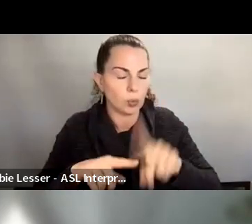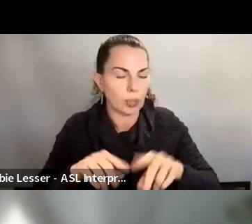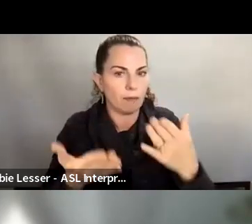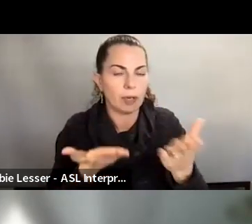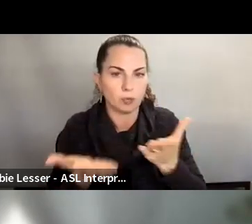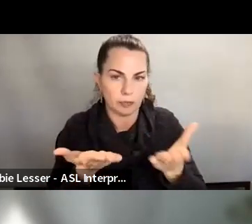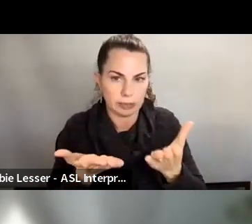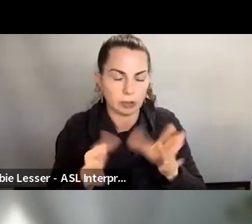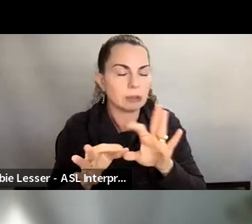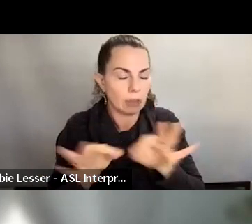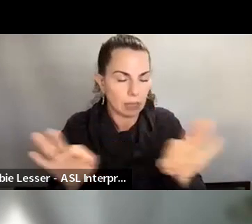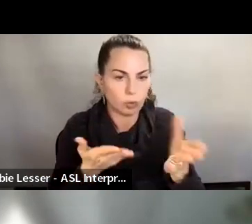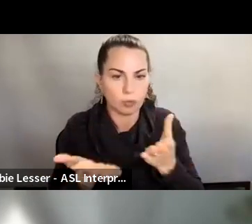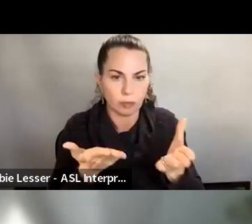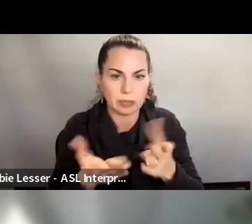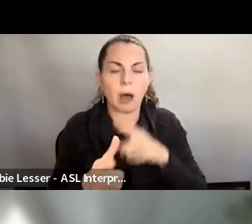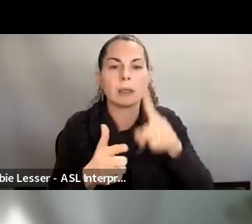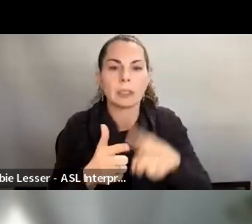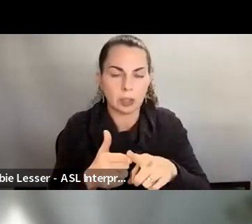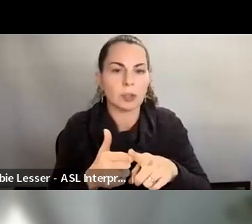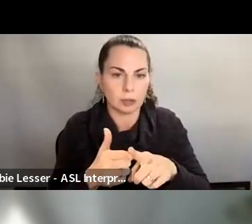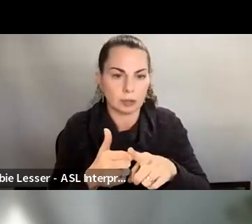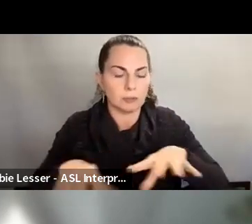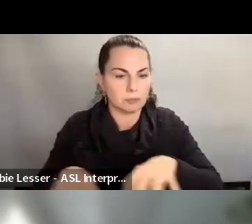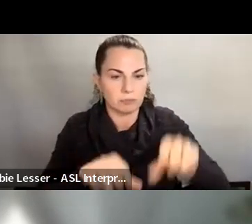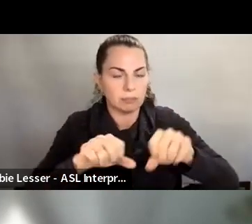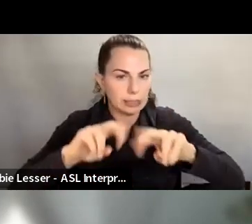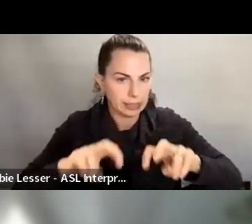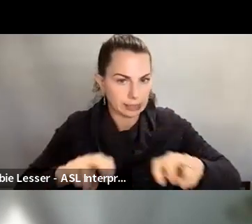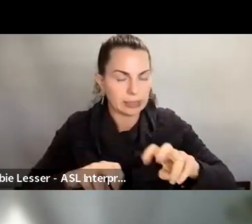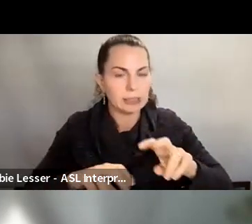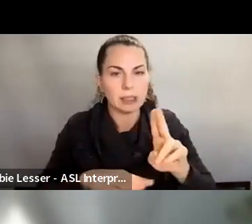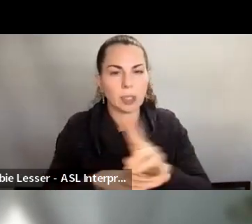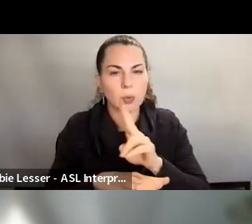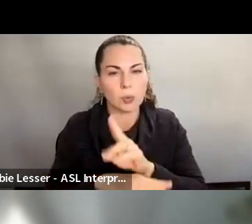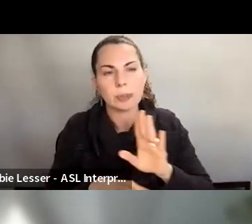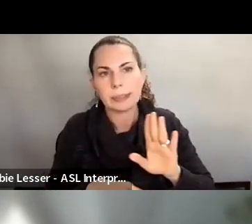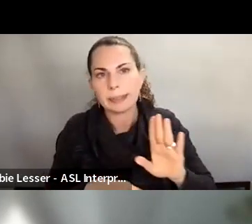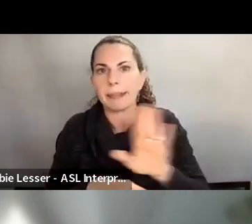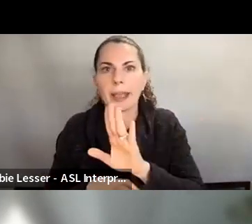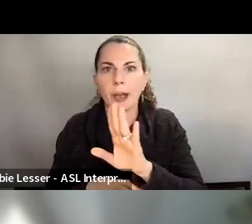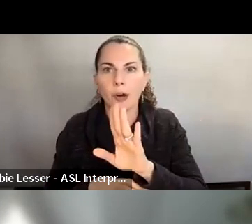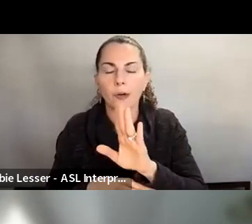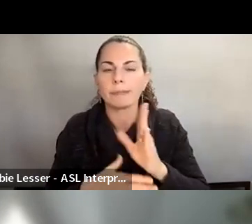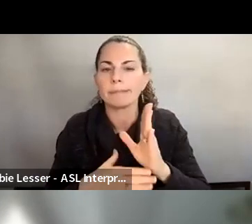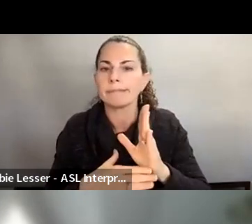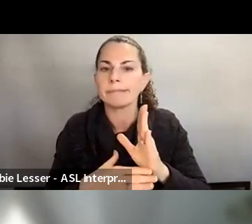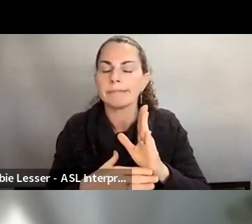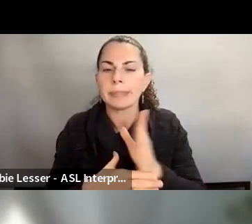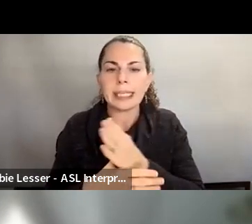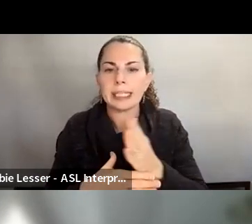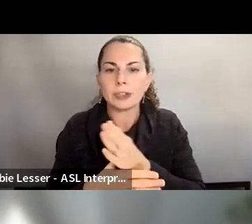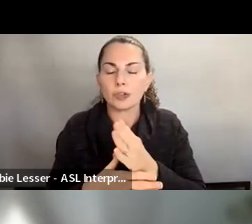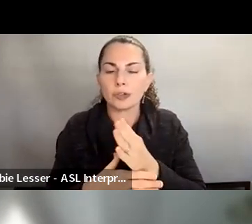they've demonstrated their competency by taking an assessment that uses their interagency language roundtable scale, which a lot of entities use the